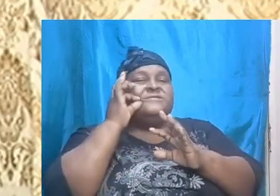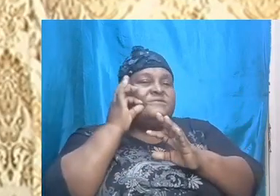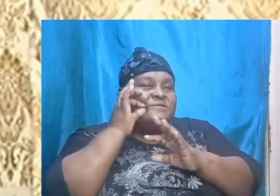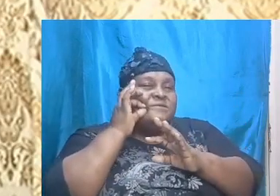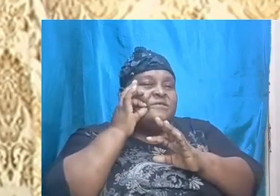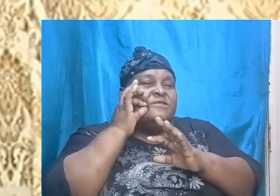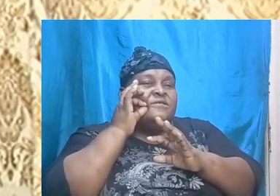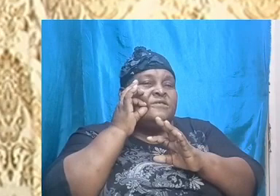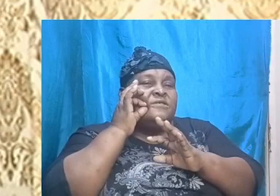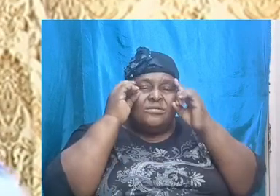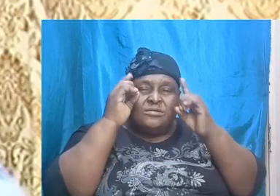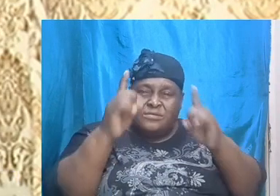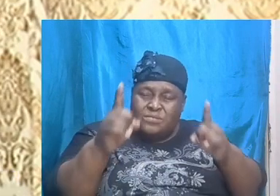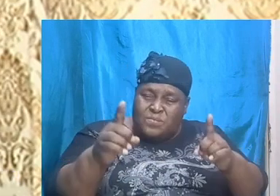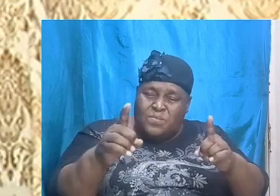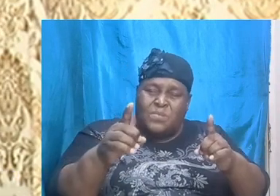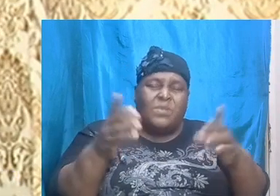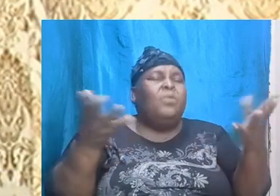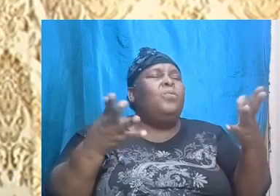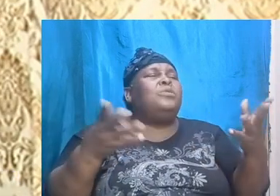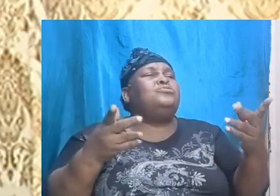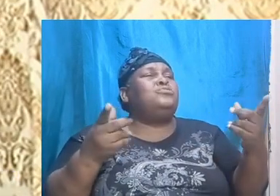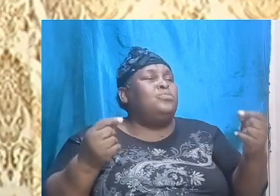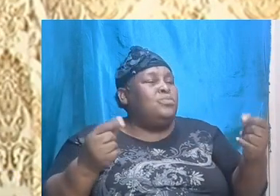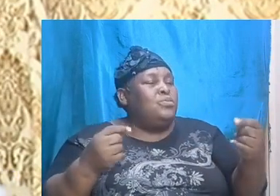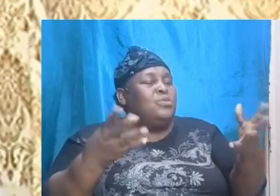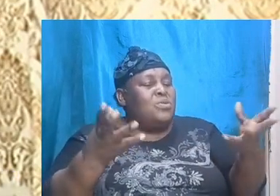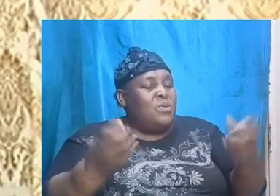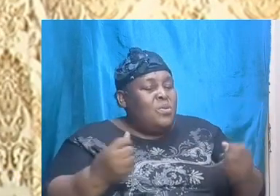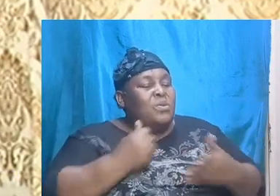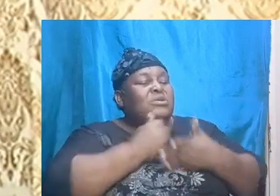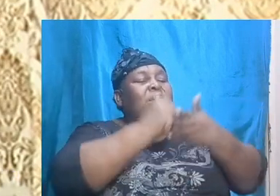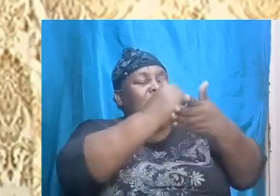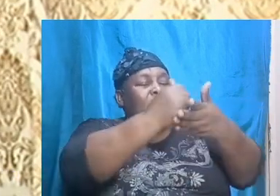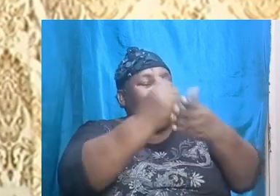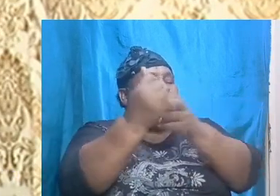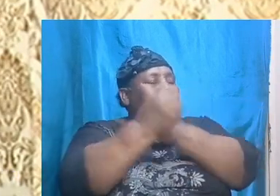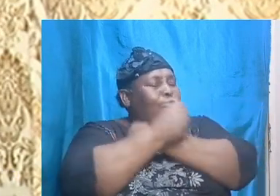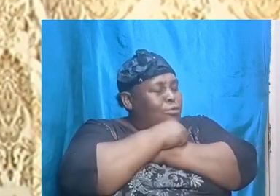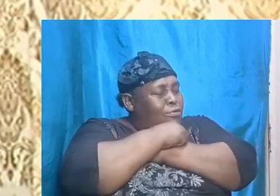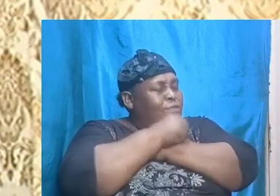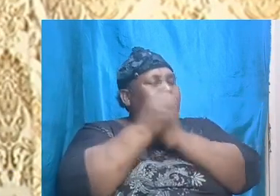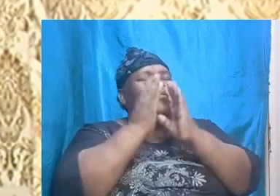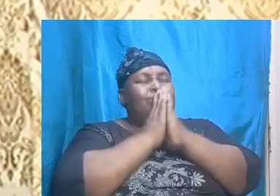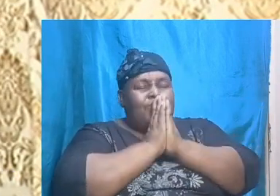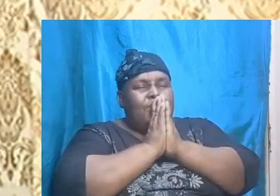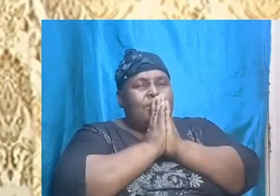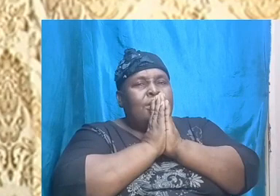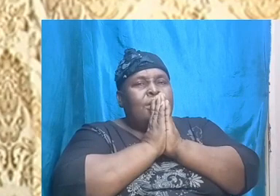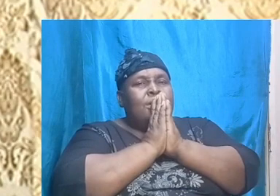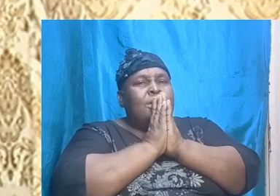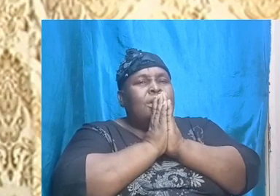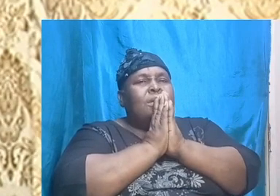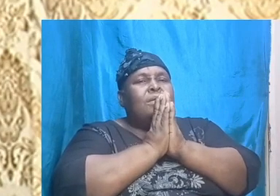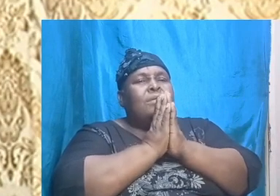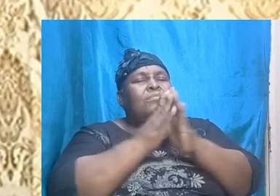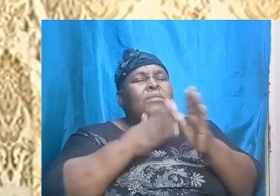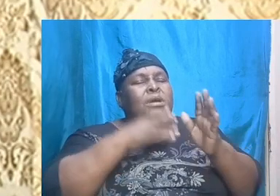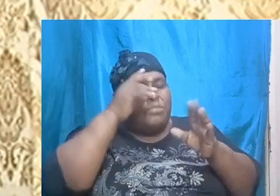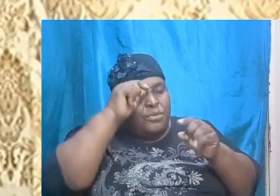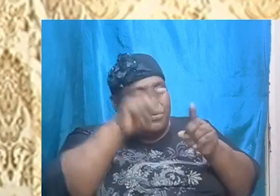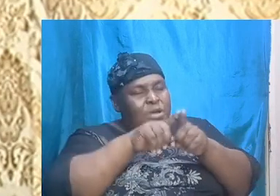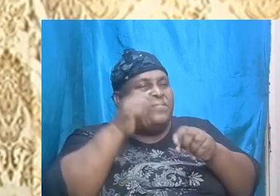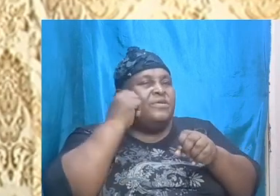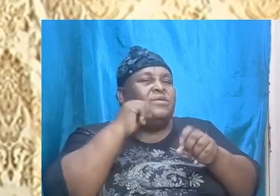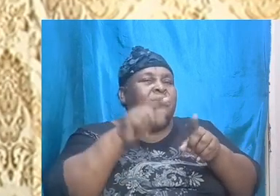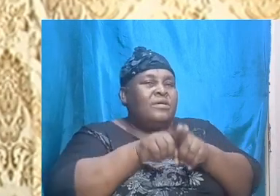of doctrine. We are combined in terms of what we do. We want to help each other. We want to love each other. We want to pray for each other. You're going to see some things happen. For there